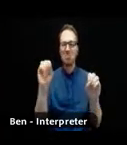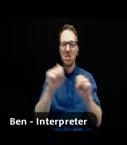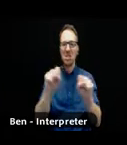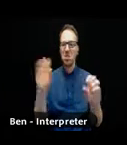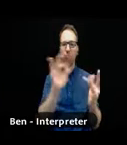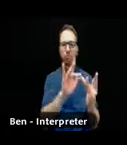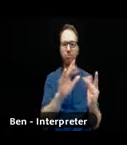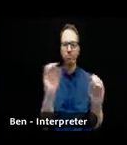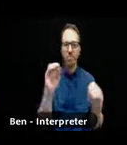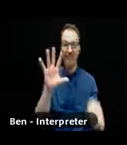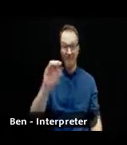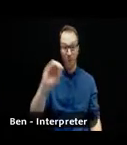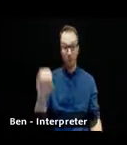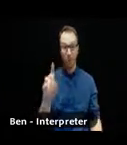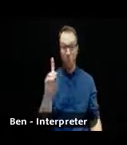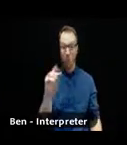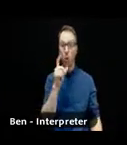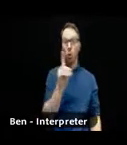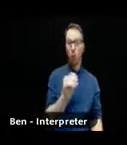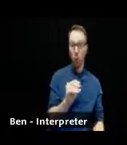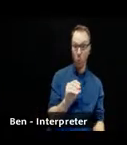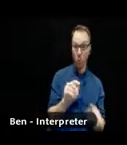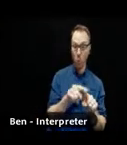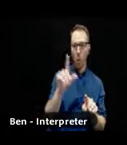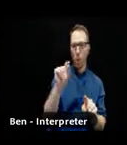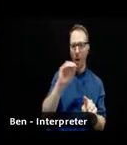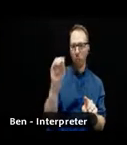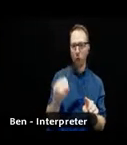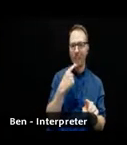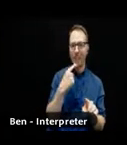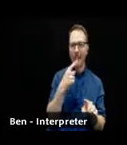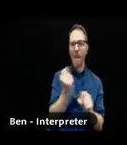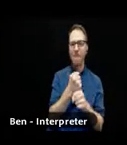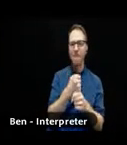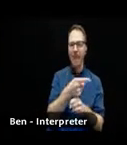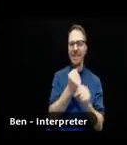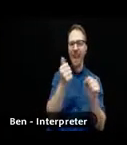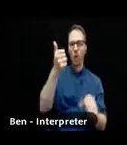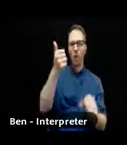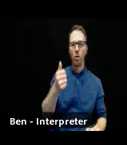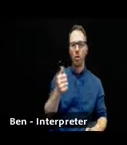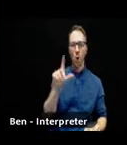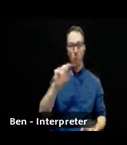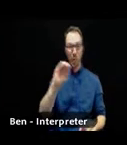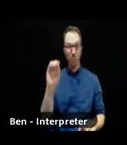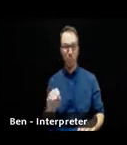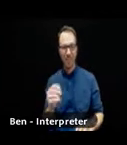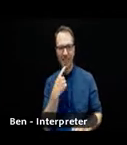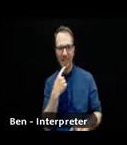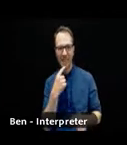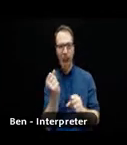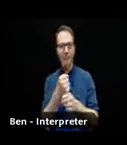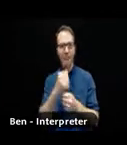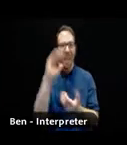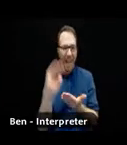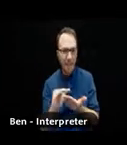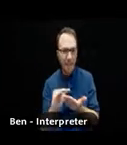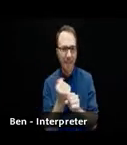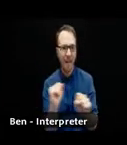the 50% who do, only 20% say it made them safer. 20% say it made them less safe.